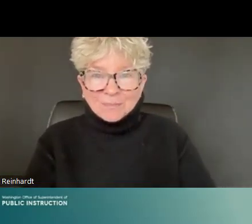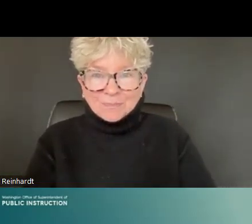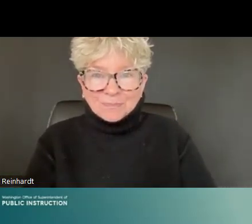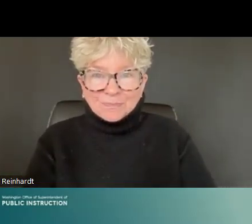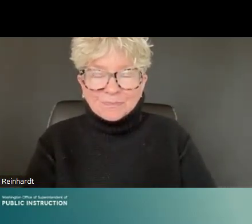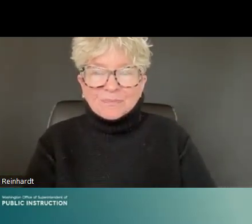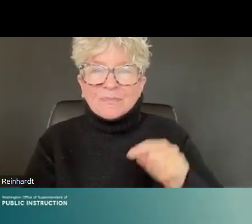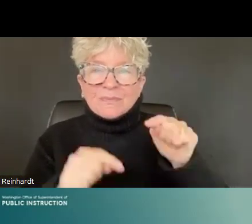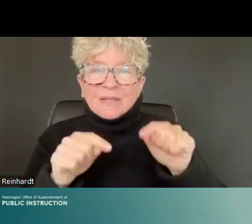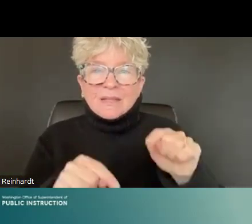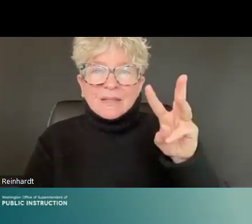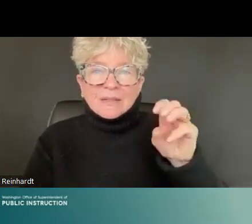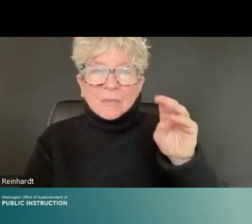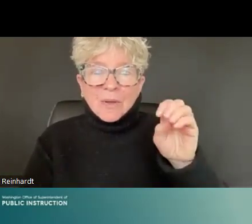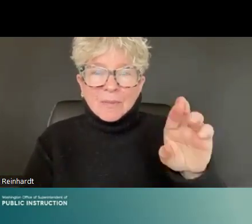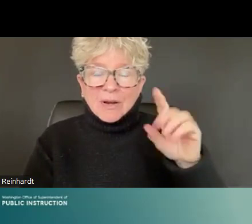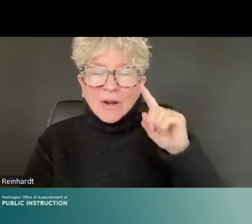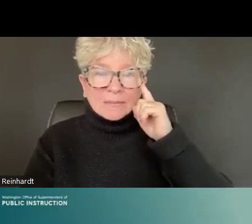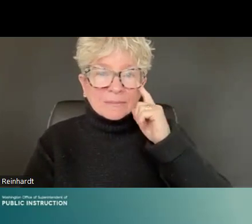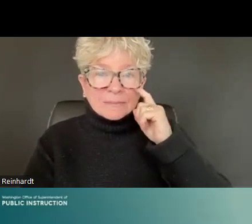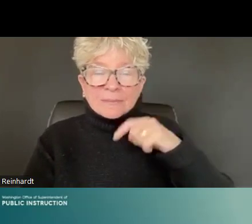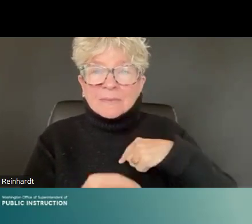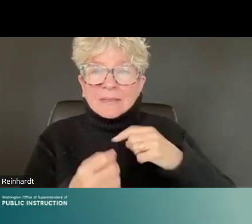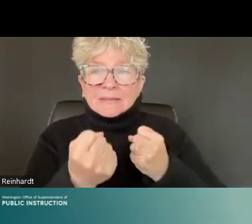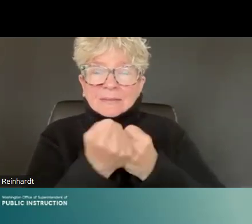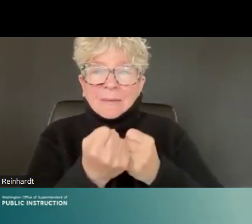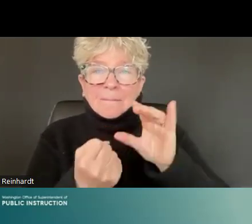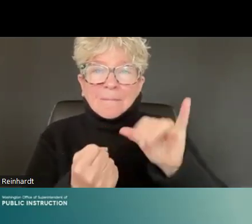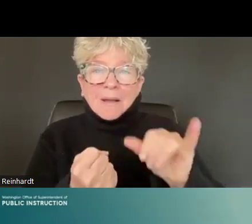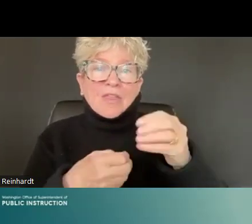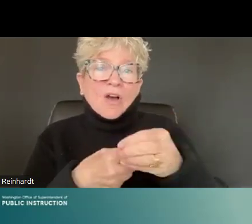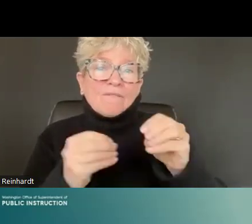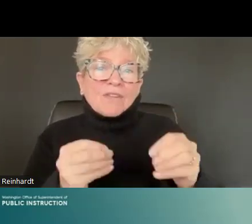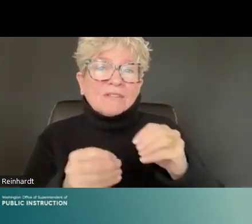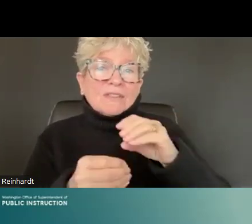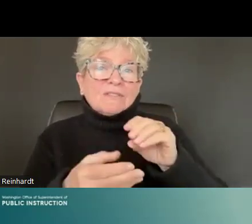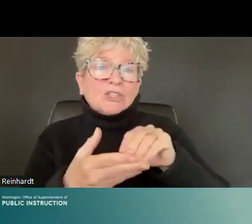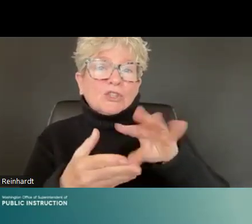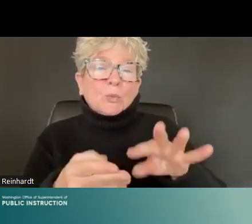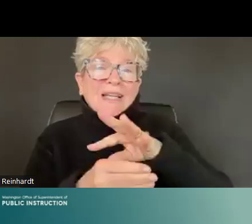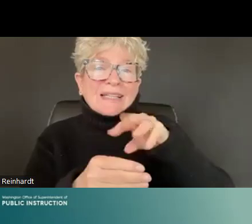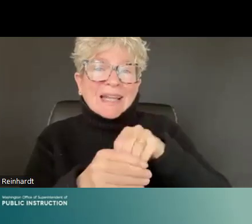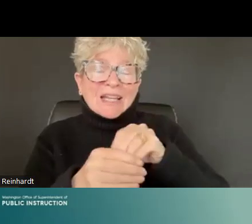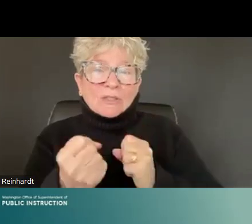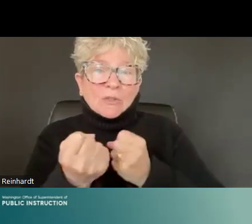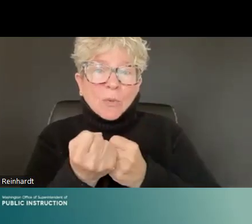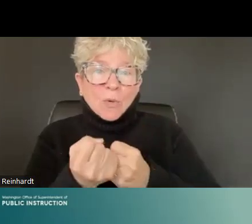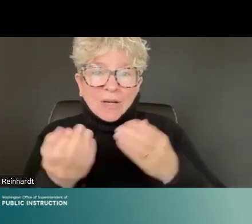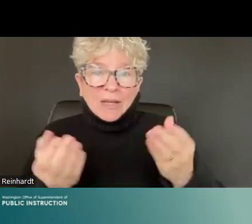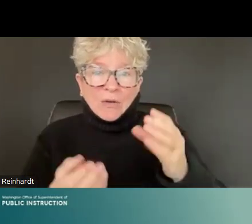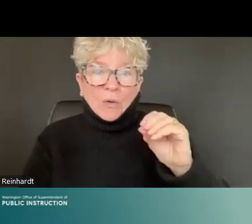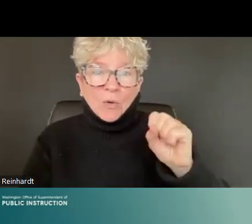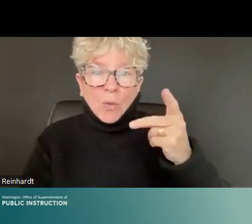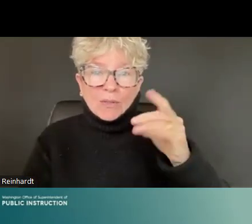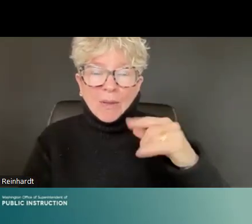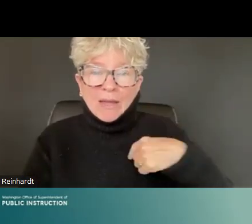This webinar is brought to you through the Office of Student Engagement and Supports. At OSPI, we believe